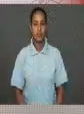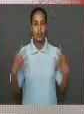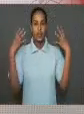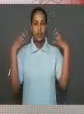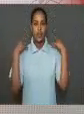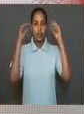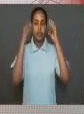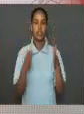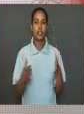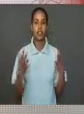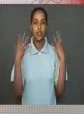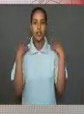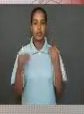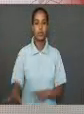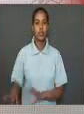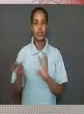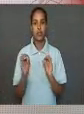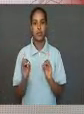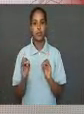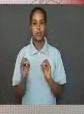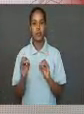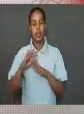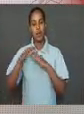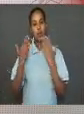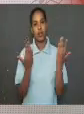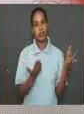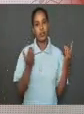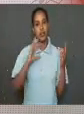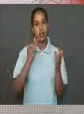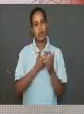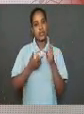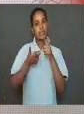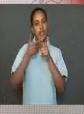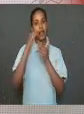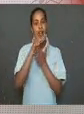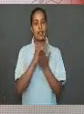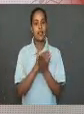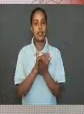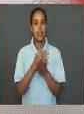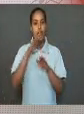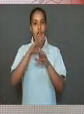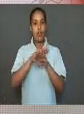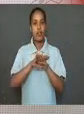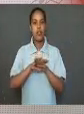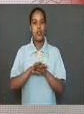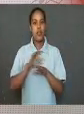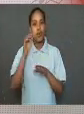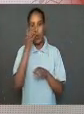Hello, teacher. Hello, students. Welcome to our second lesson on